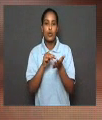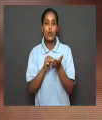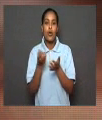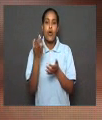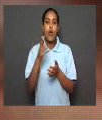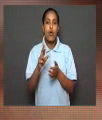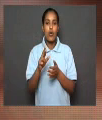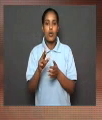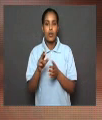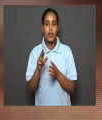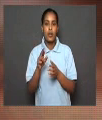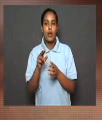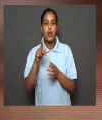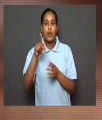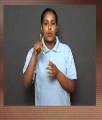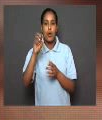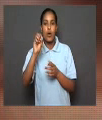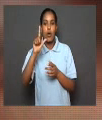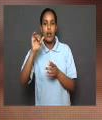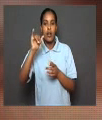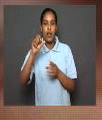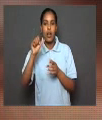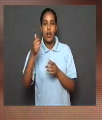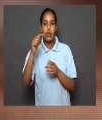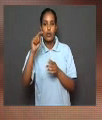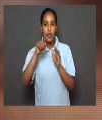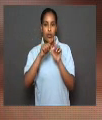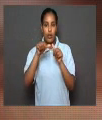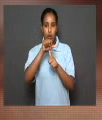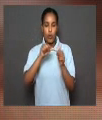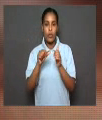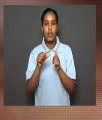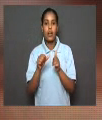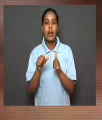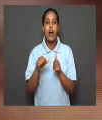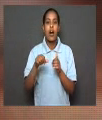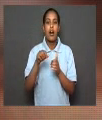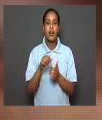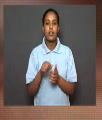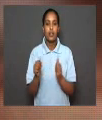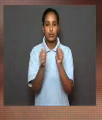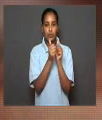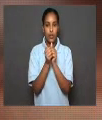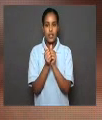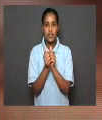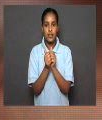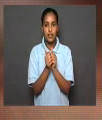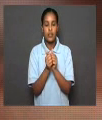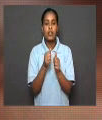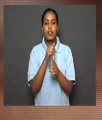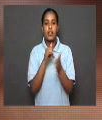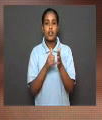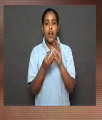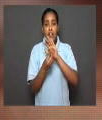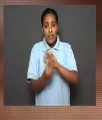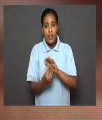molecule or a polyatomic ion that holds the atoms together, and